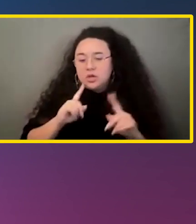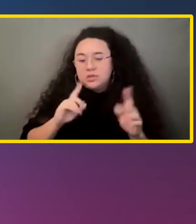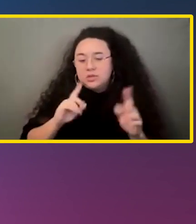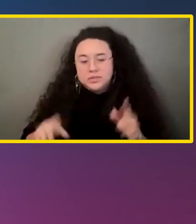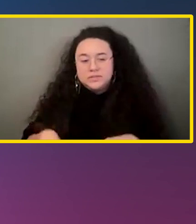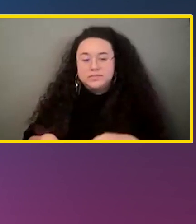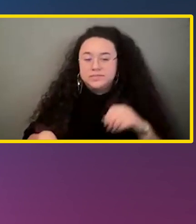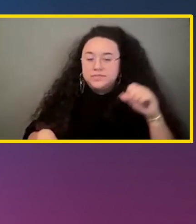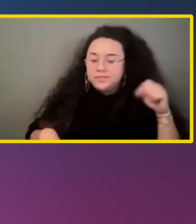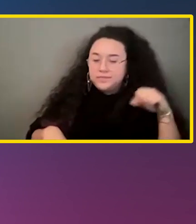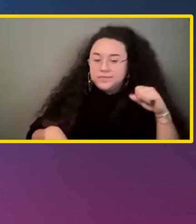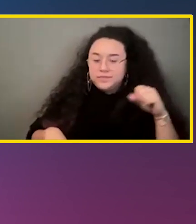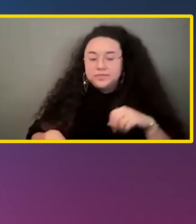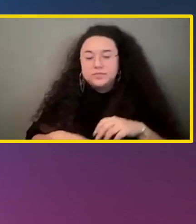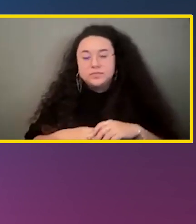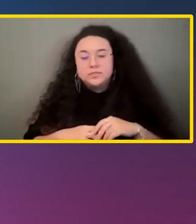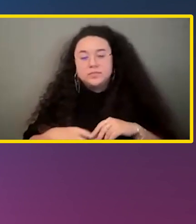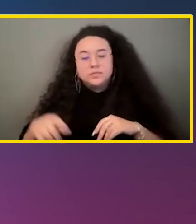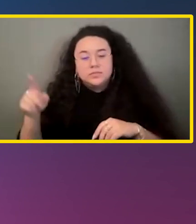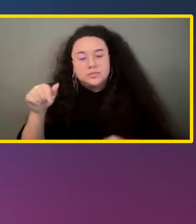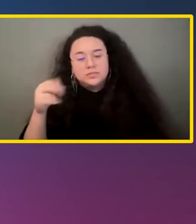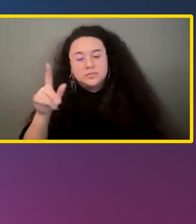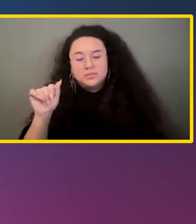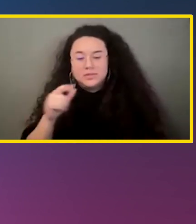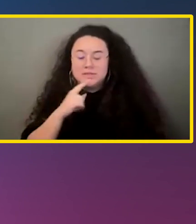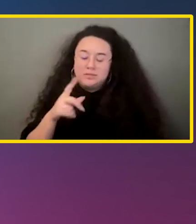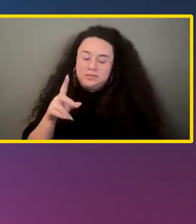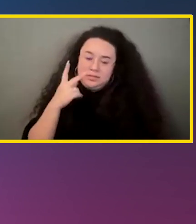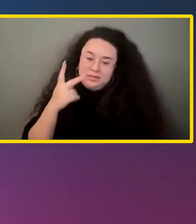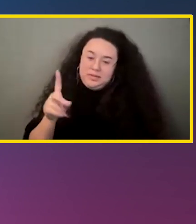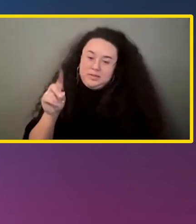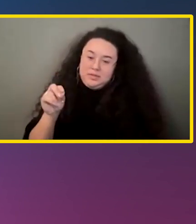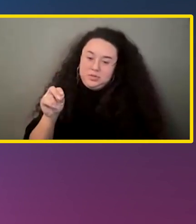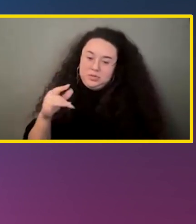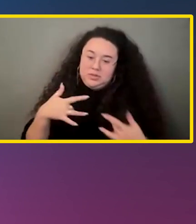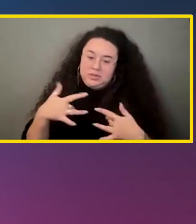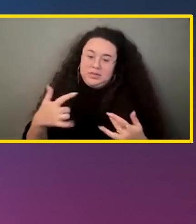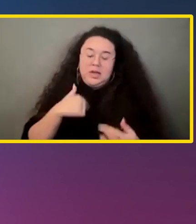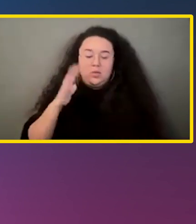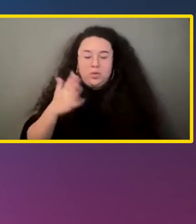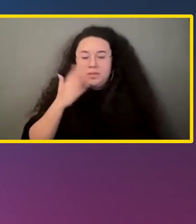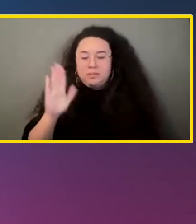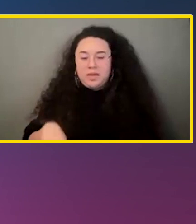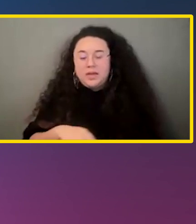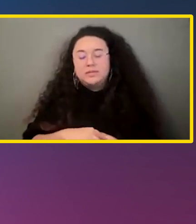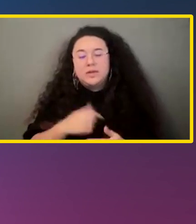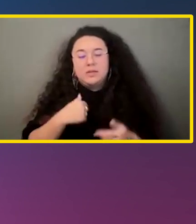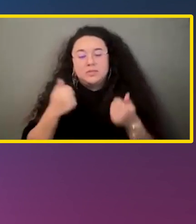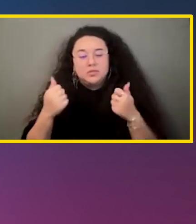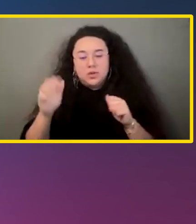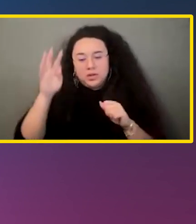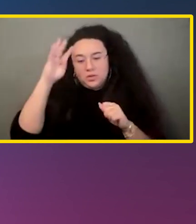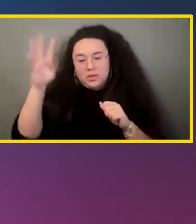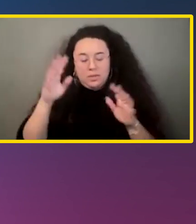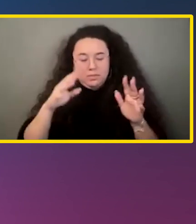Yeah. Yeah. And see, I do tend to like, this is where I'm going to be bad. I'm like, I would try to come up